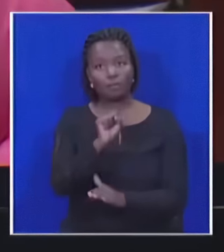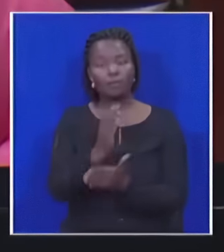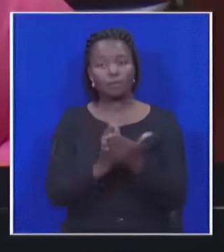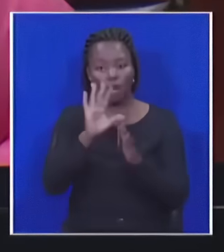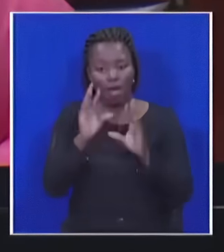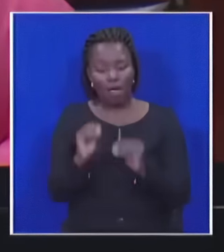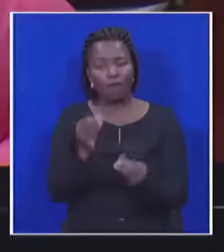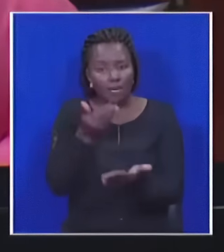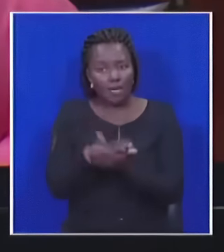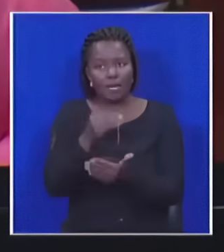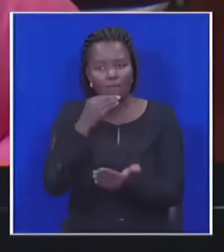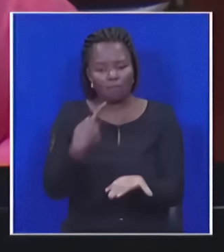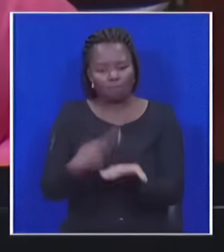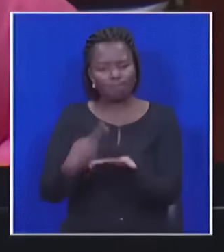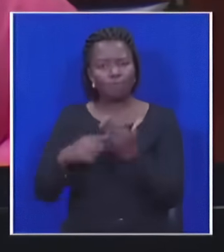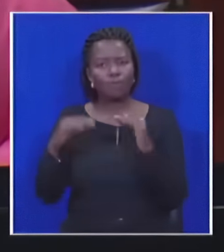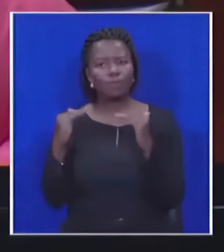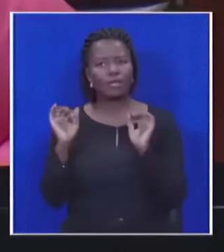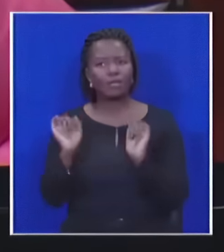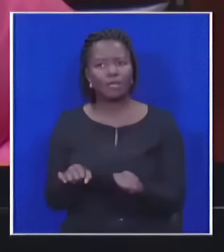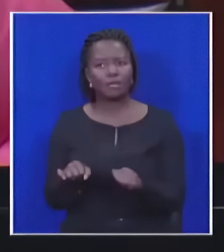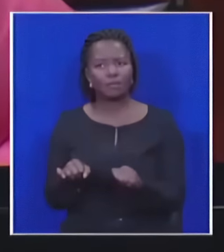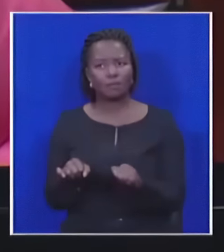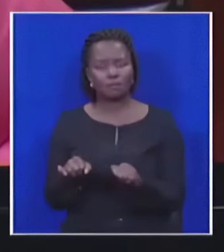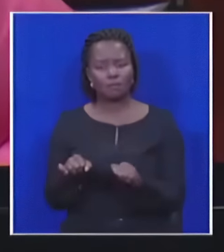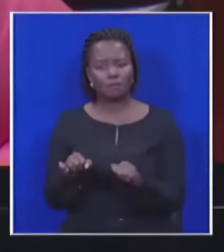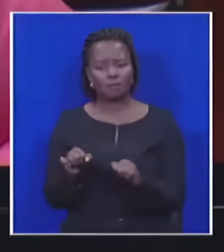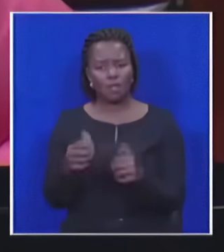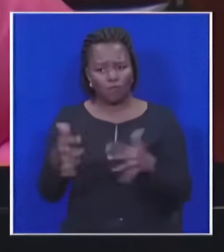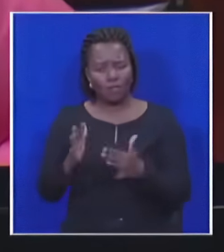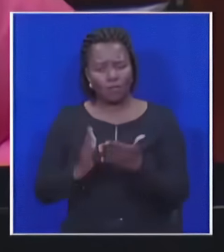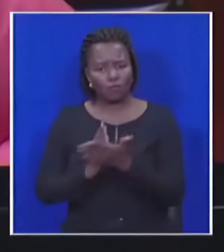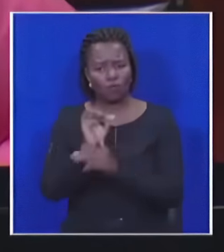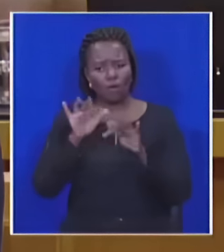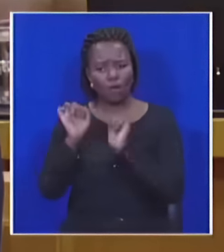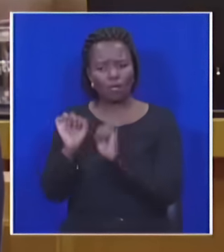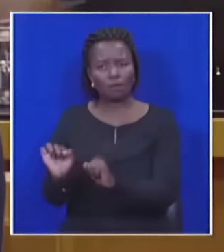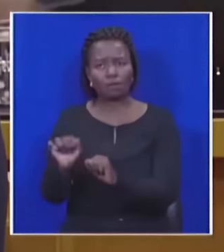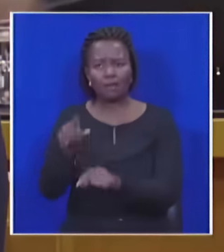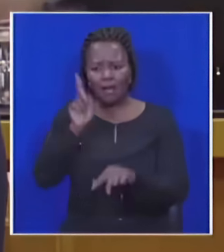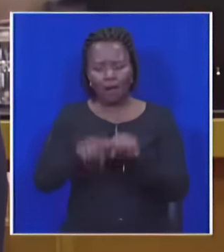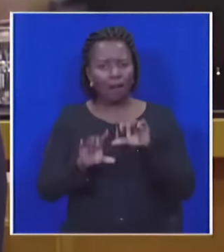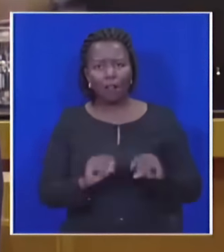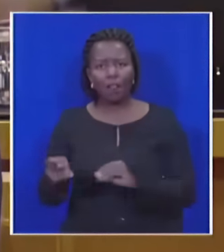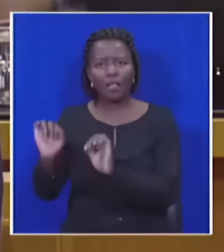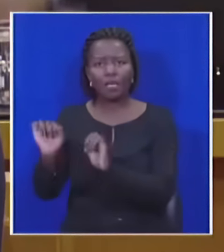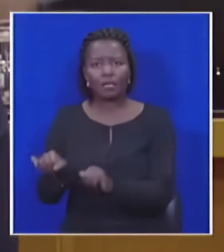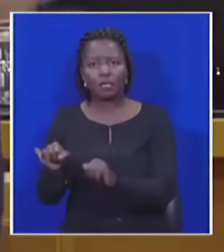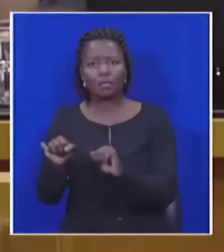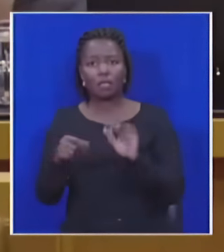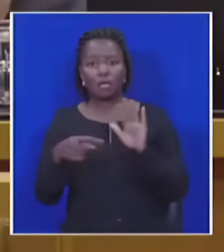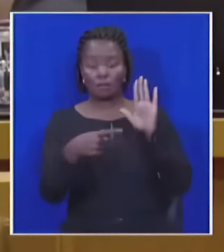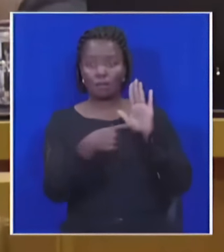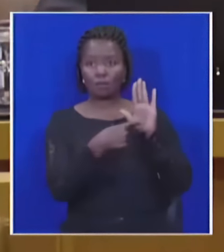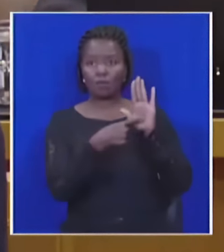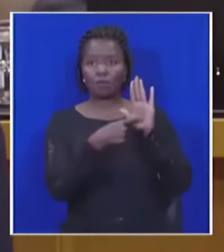have unfettered debates here. There are Honorable- categories of people, as you've rightly pointed out, who we cannot talk about in disparaging terms, and